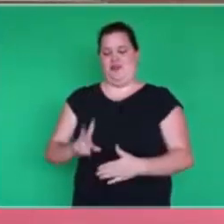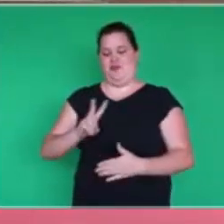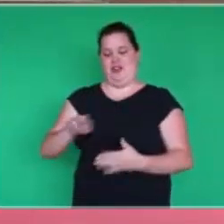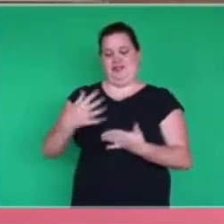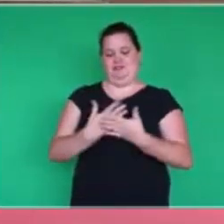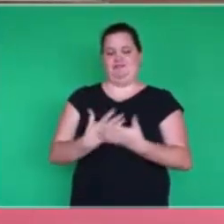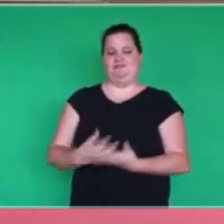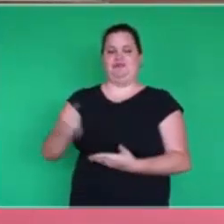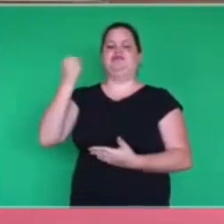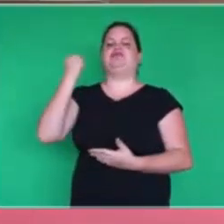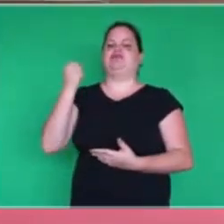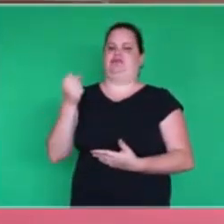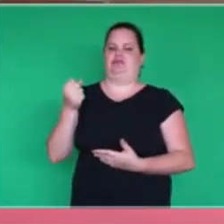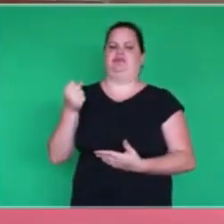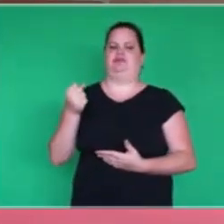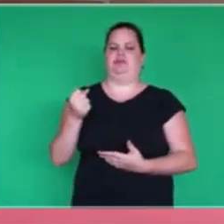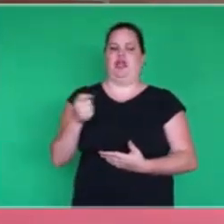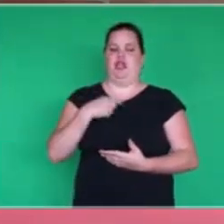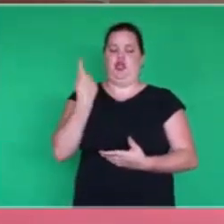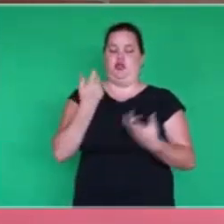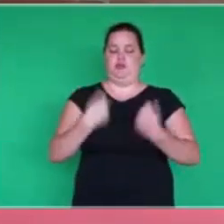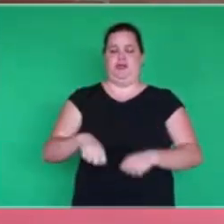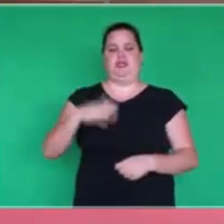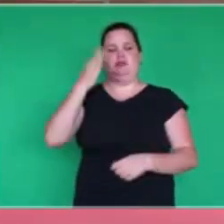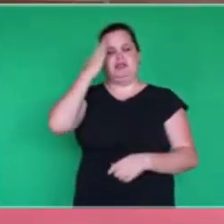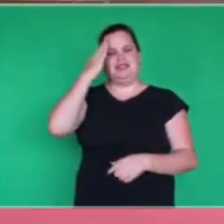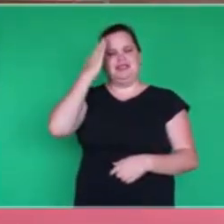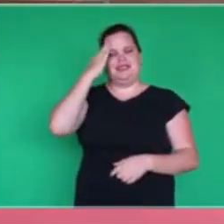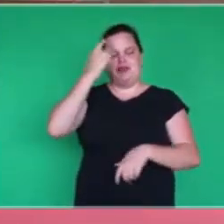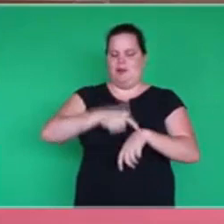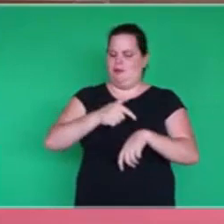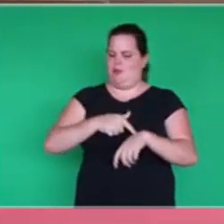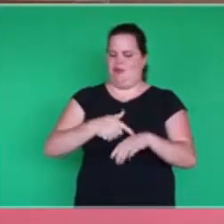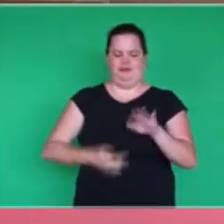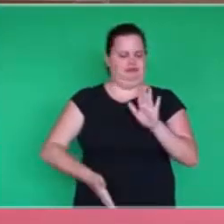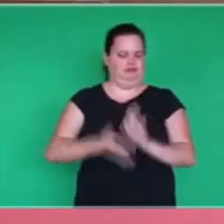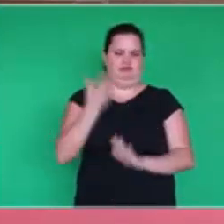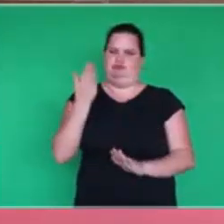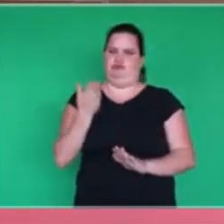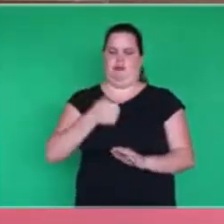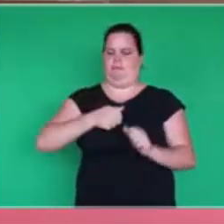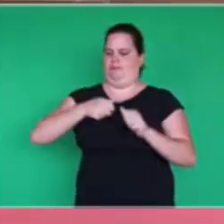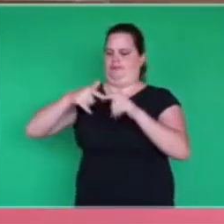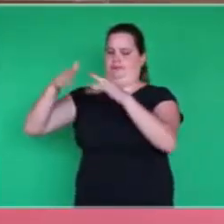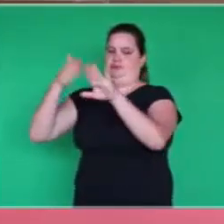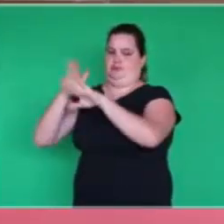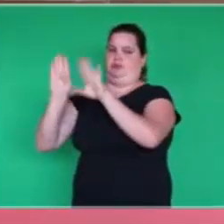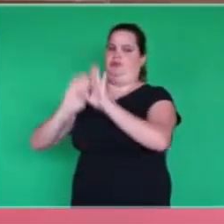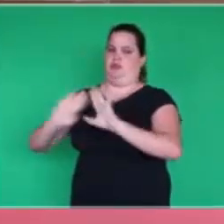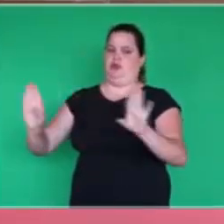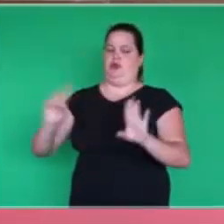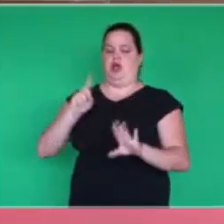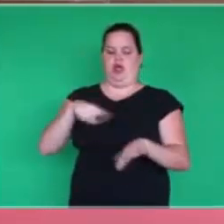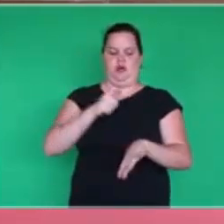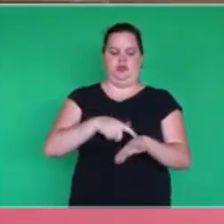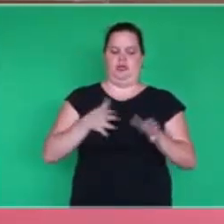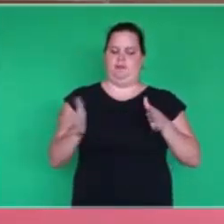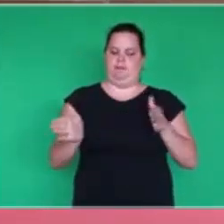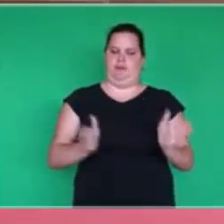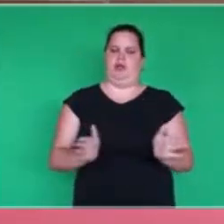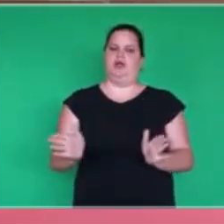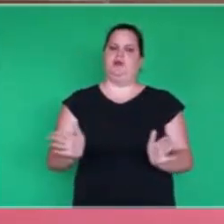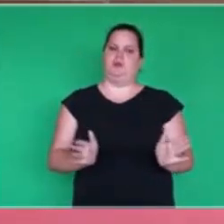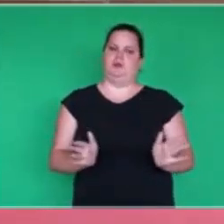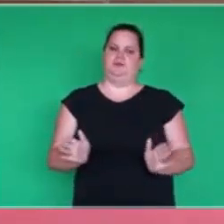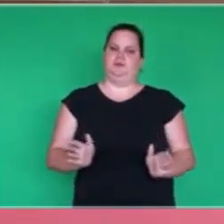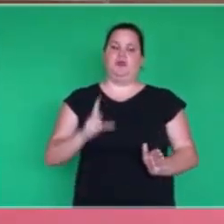of expectation. The last moment, the moment has come for us to leave. A moment in which